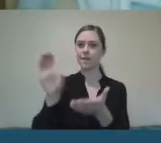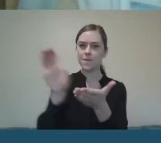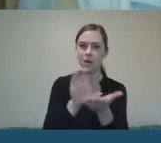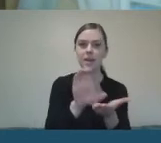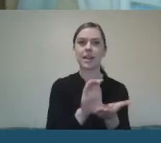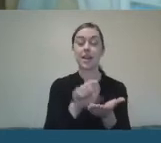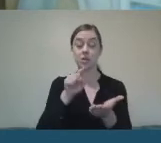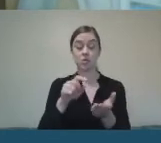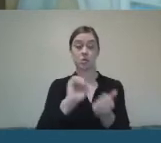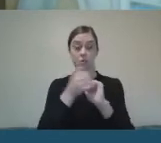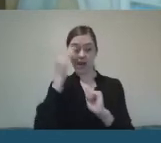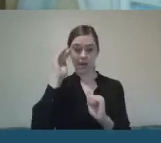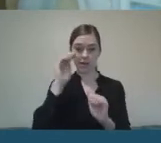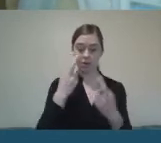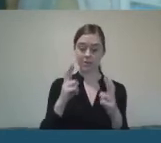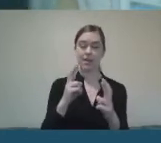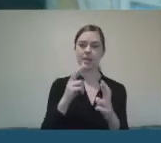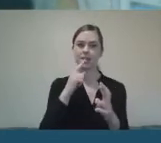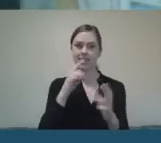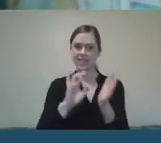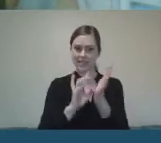always key to development in anything, isn't it?